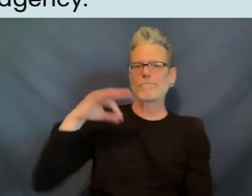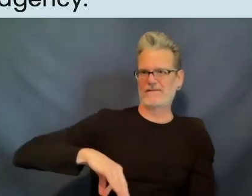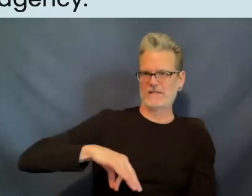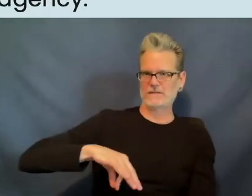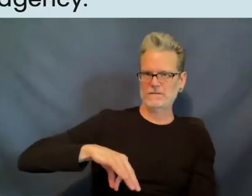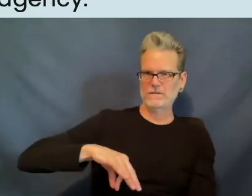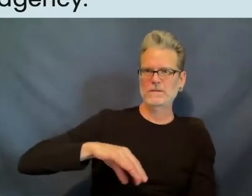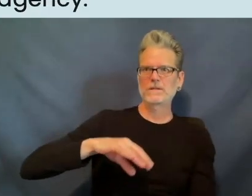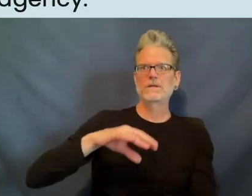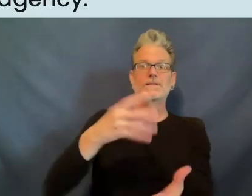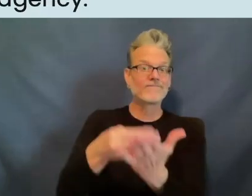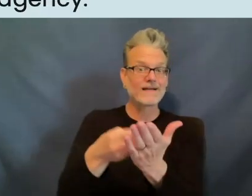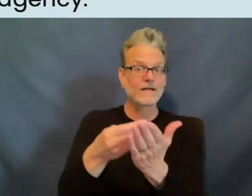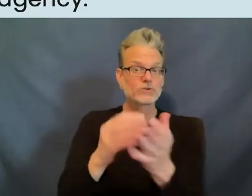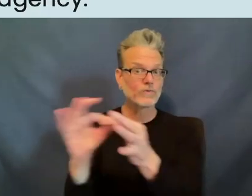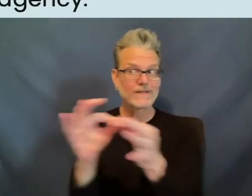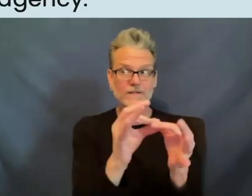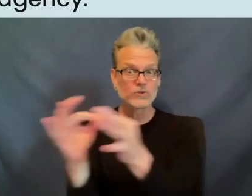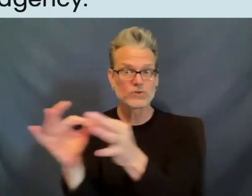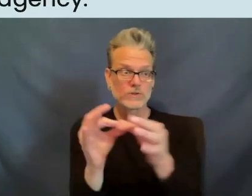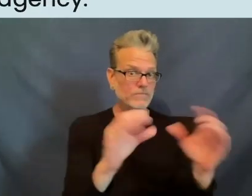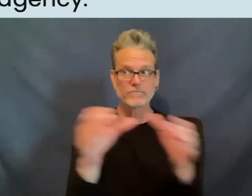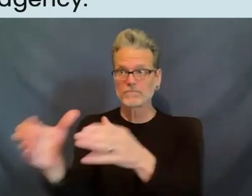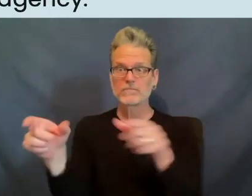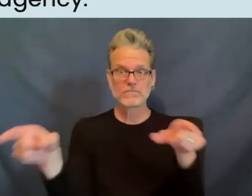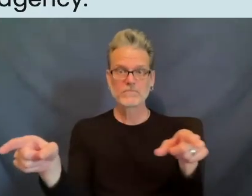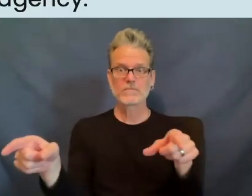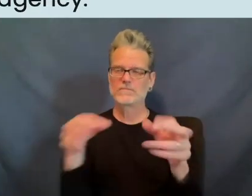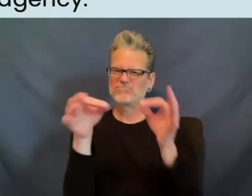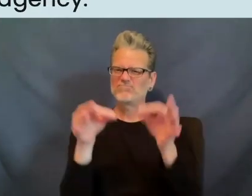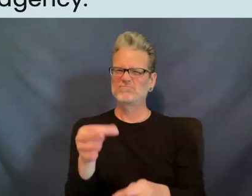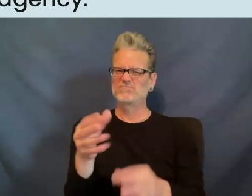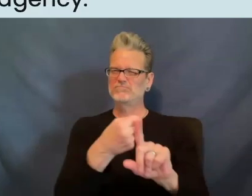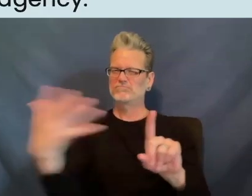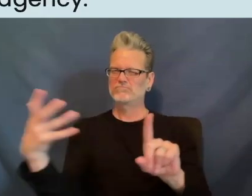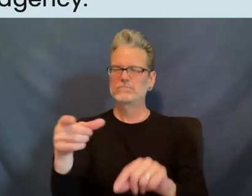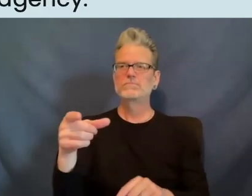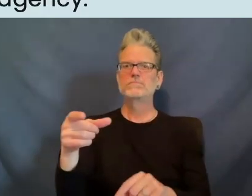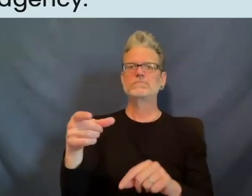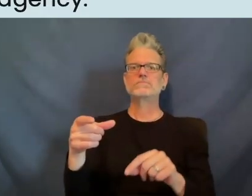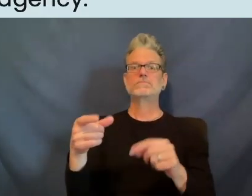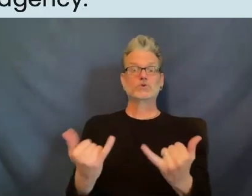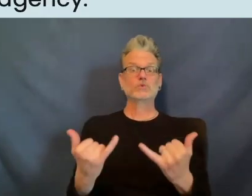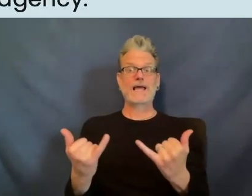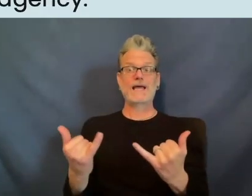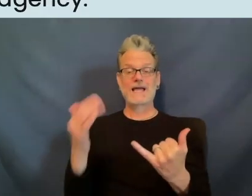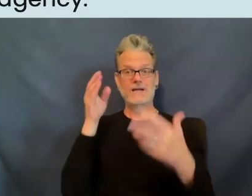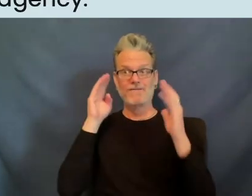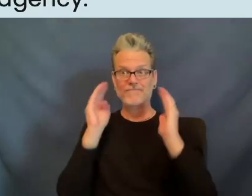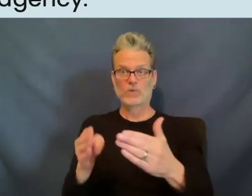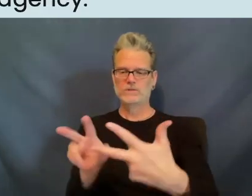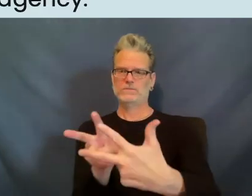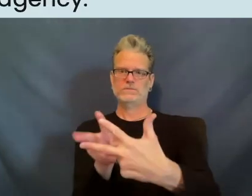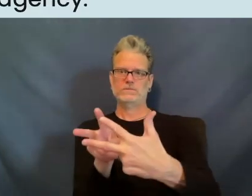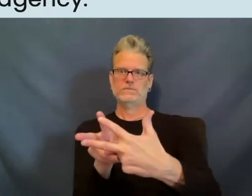financial relationship between parties. For this presentation in particular, we're going to be focusing on the latter two categories as